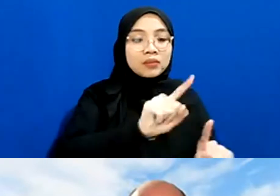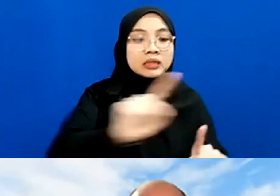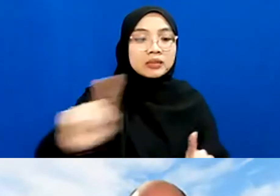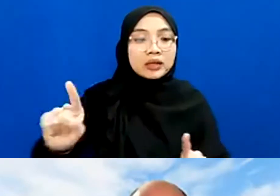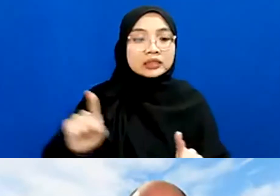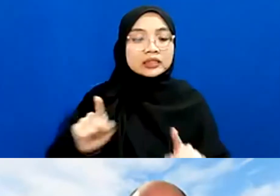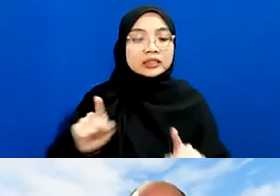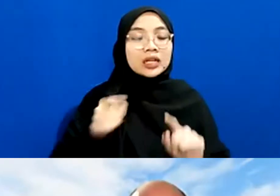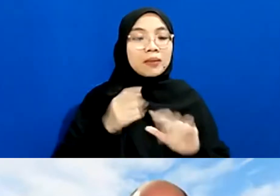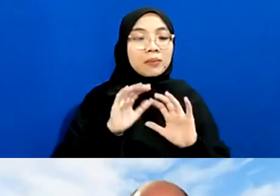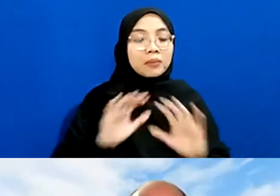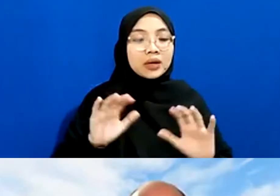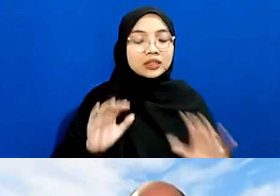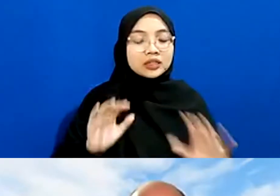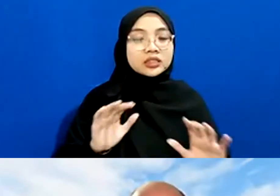and from